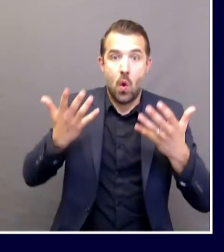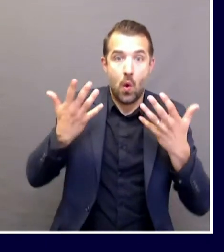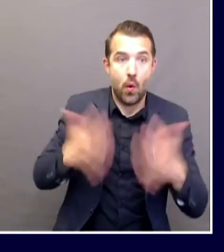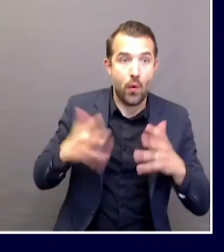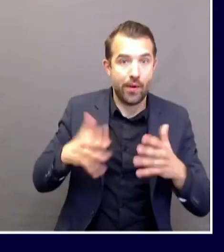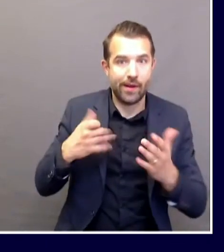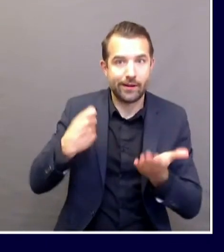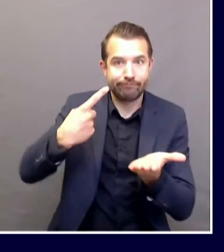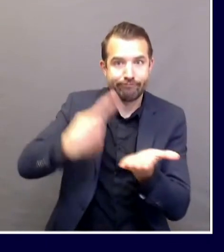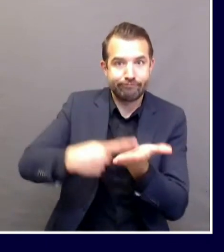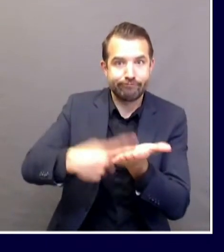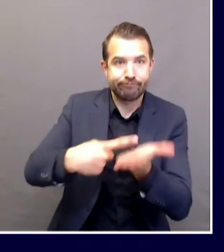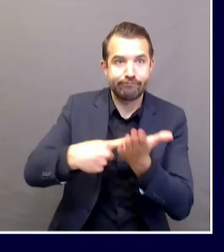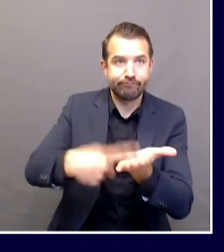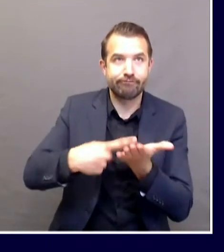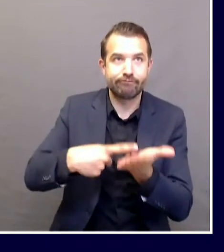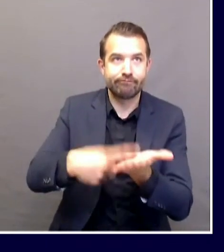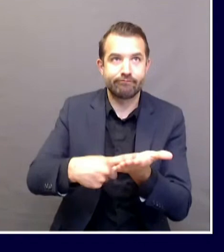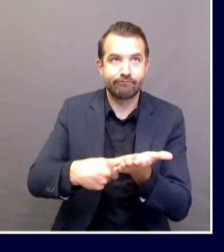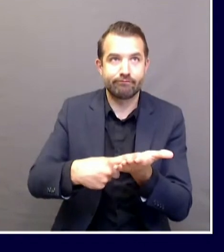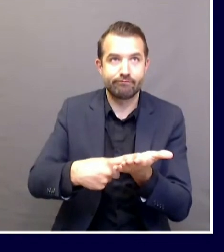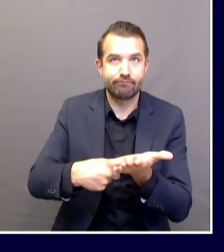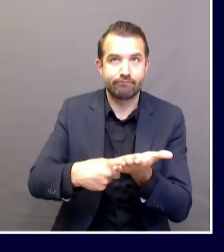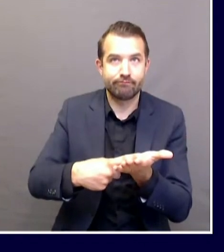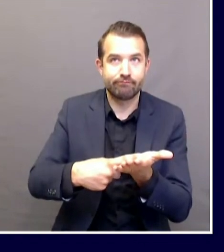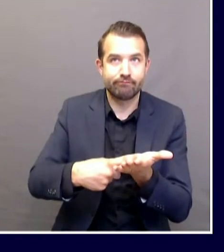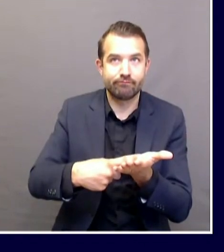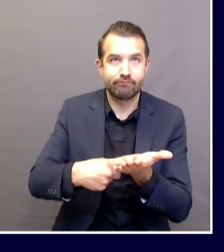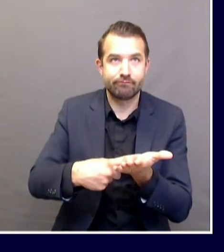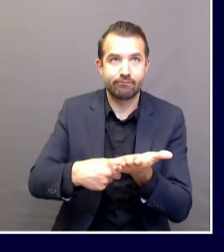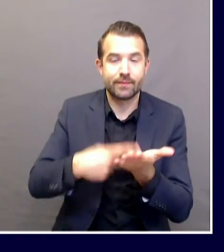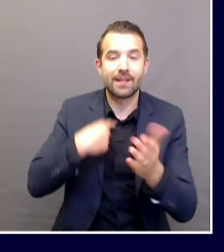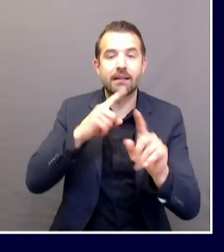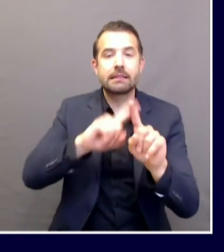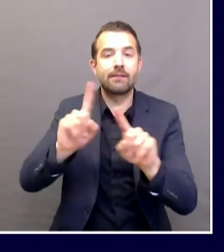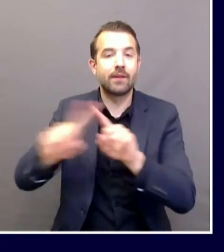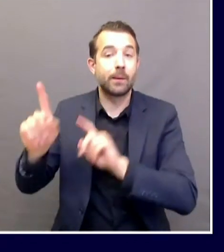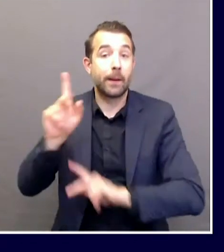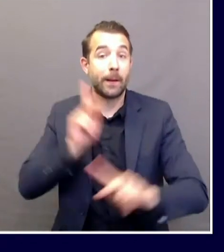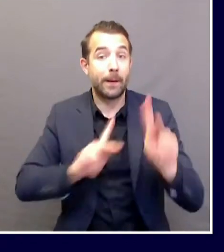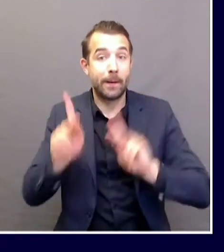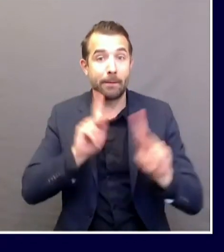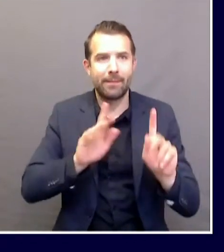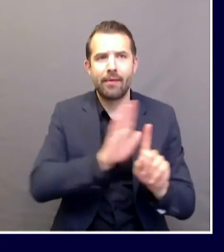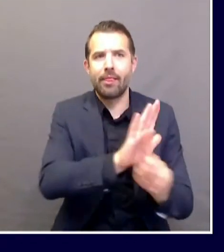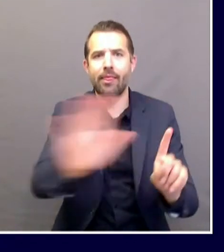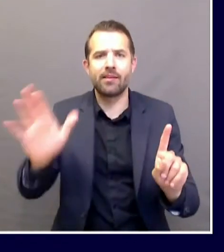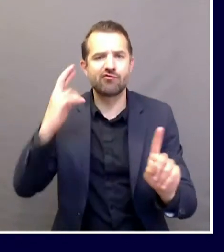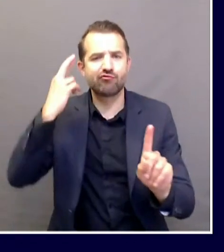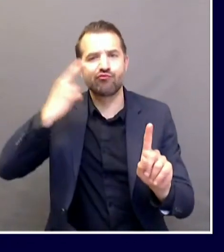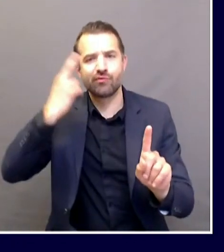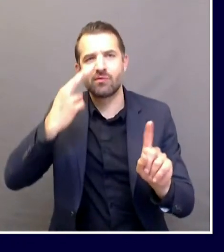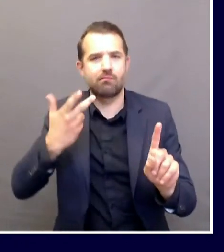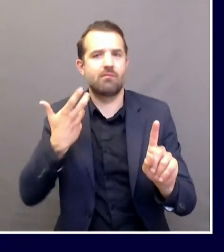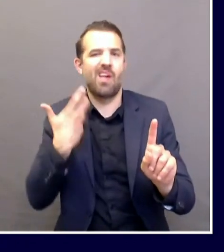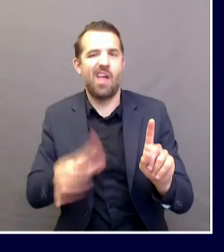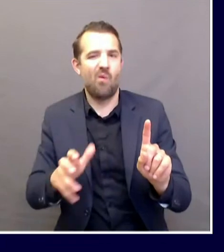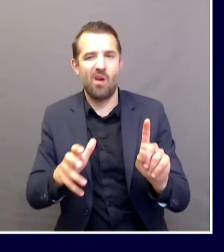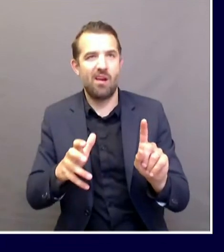degrees of competence, and we've got to get a better understanding. Is it driven by the need for convenience, or is it